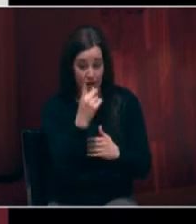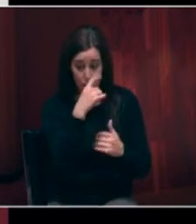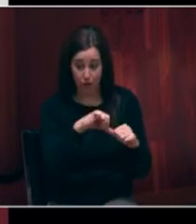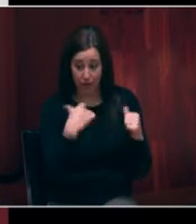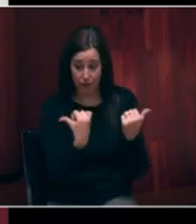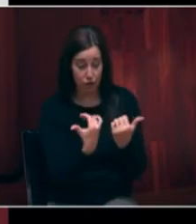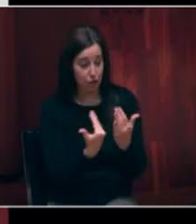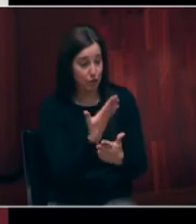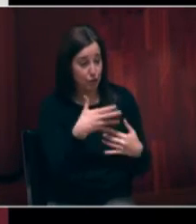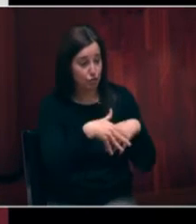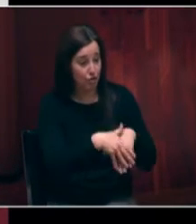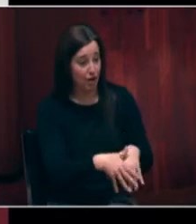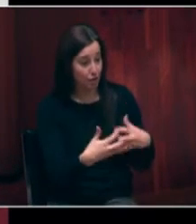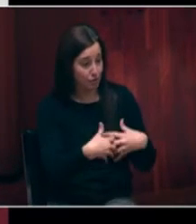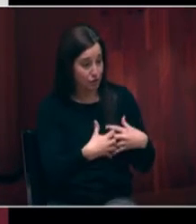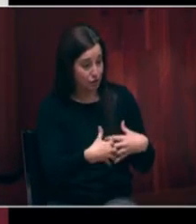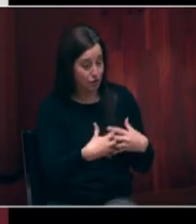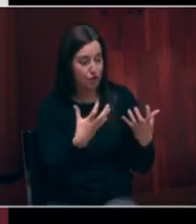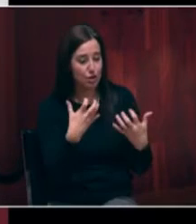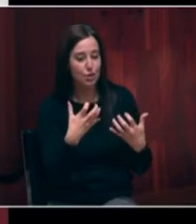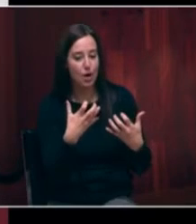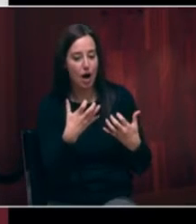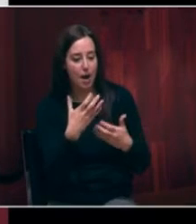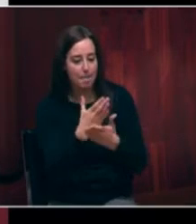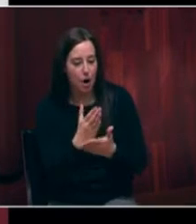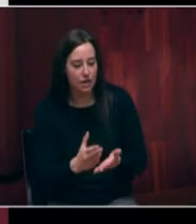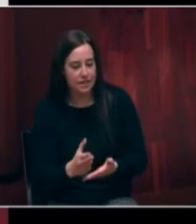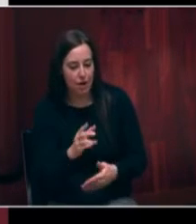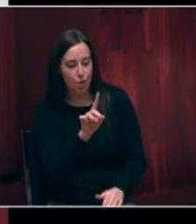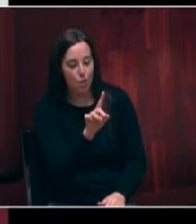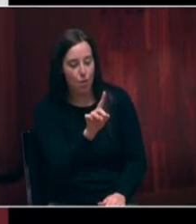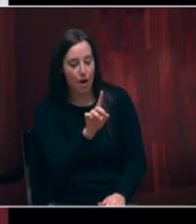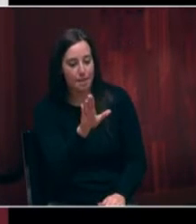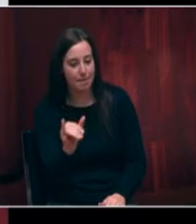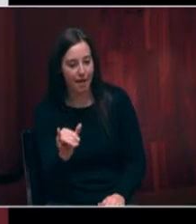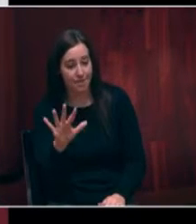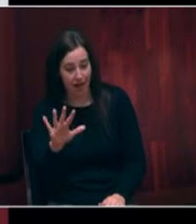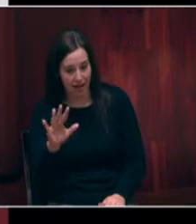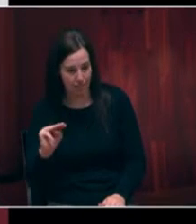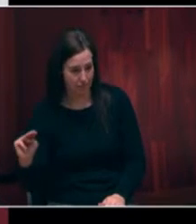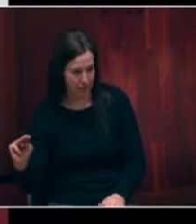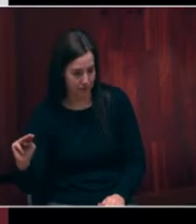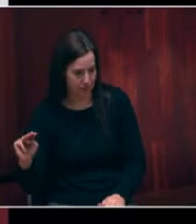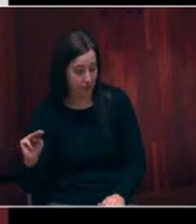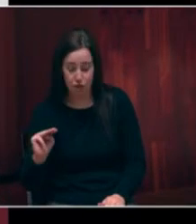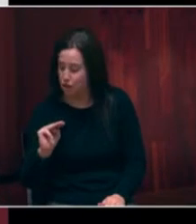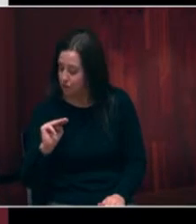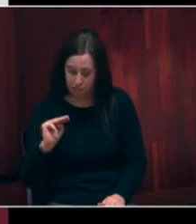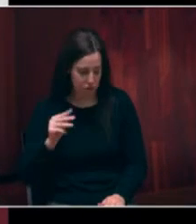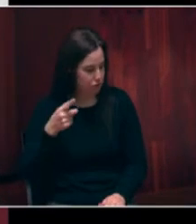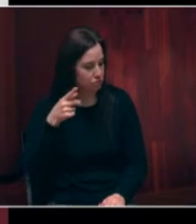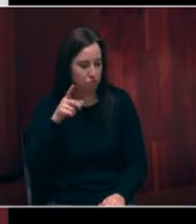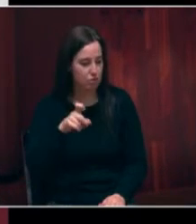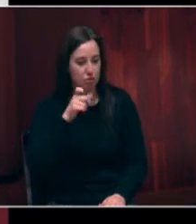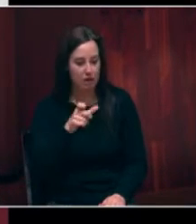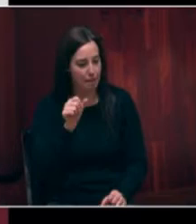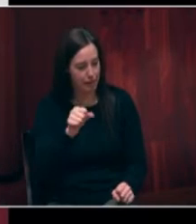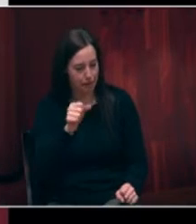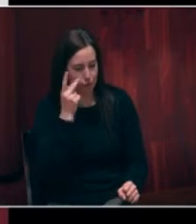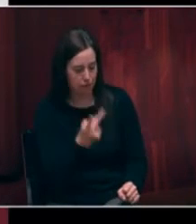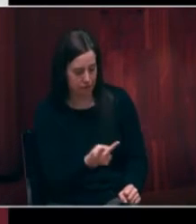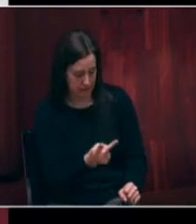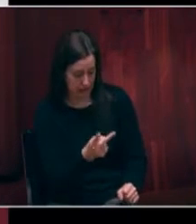agencies, you want to look for a shredder that produces particles that are 1 millimeter by 5. You shouldn't be able to distinguish a letter or a number off of